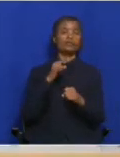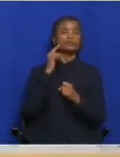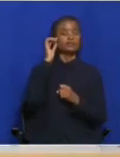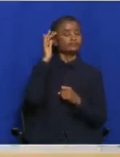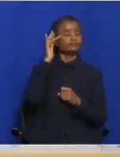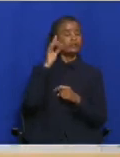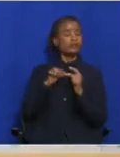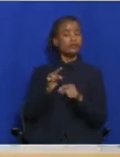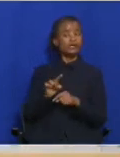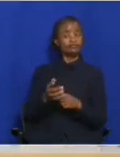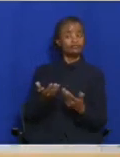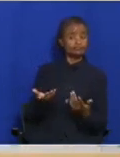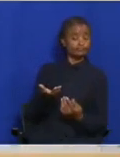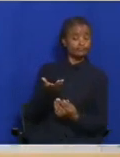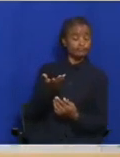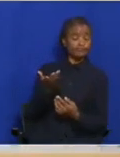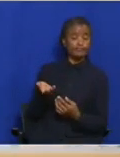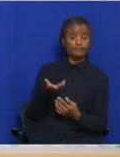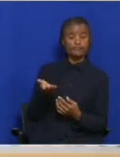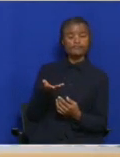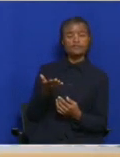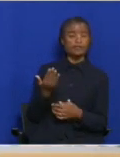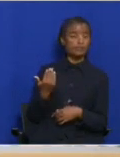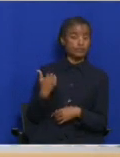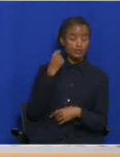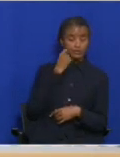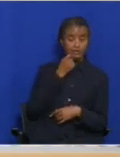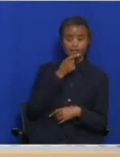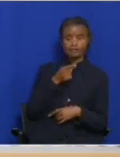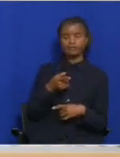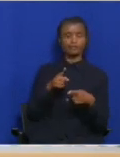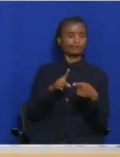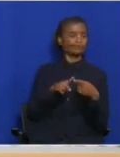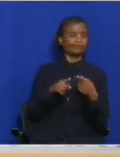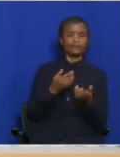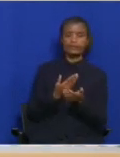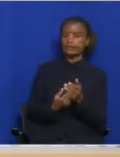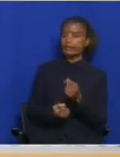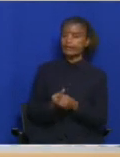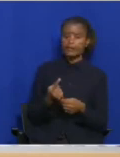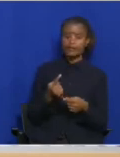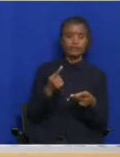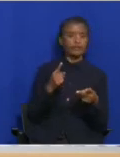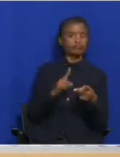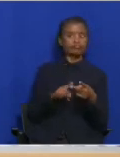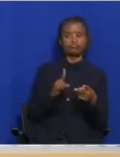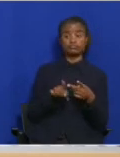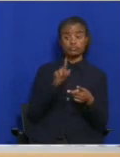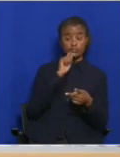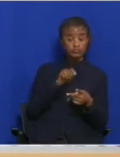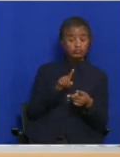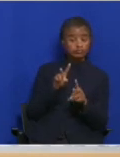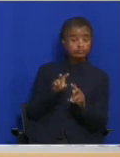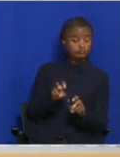or the, as I was saying, credibility, probability, veracity of the version. You'd have to engage with all of that.